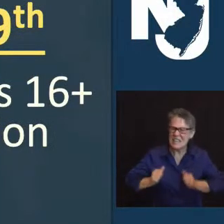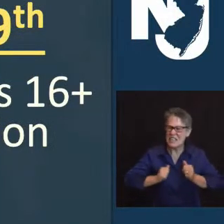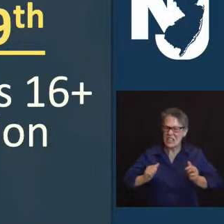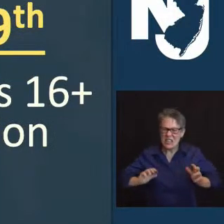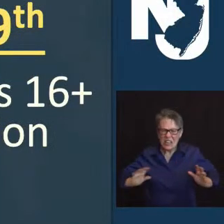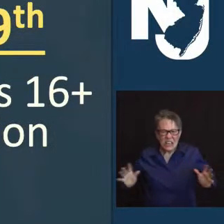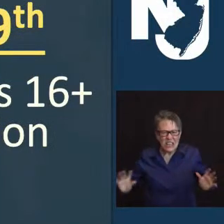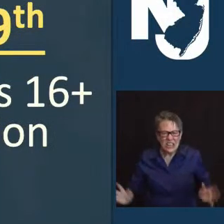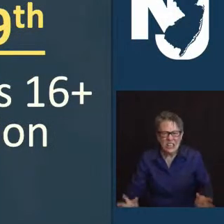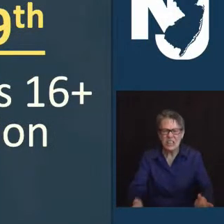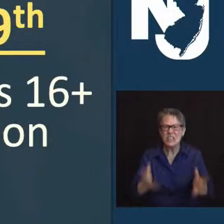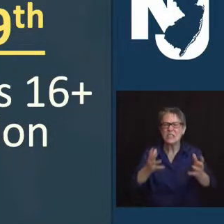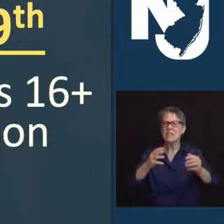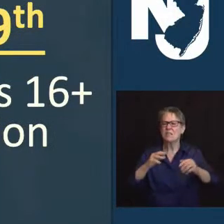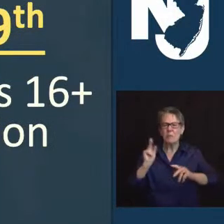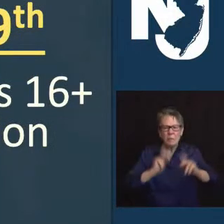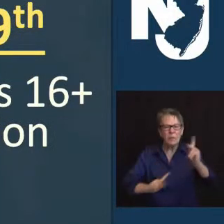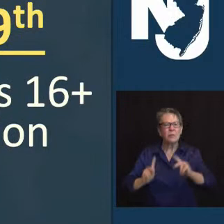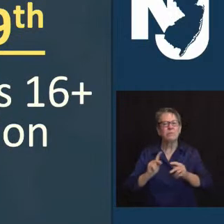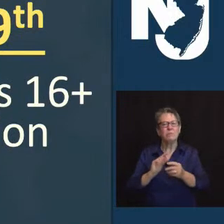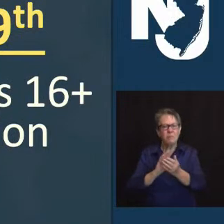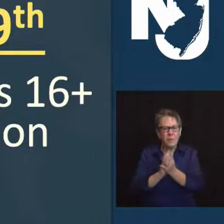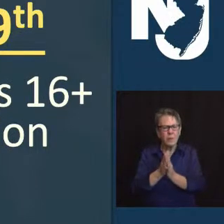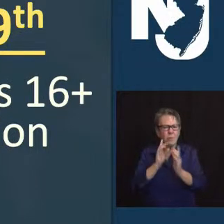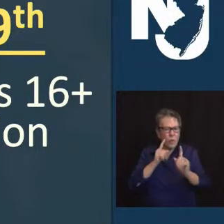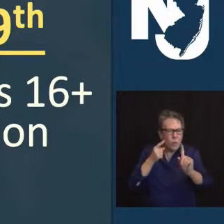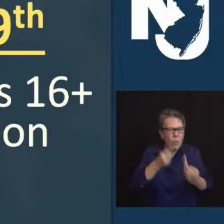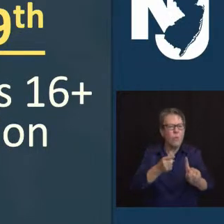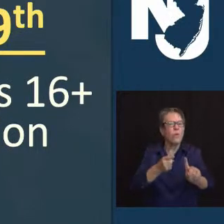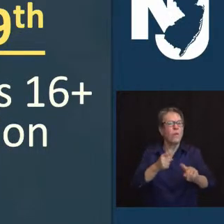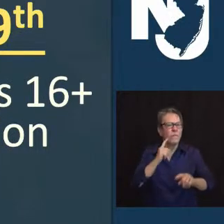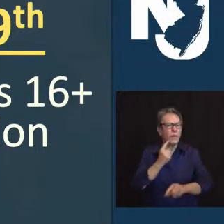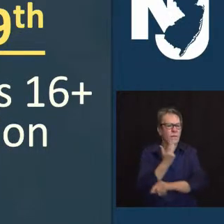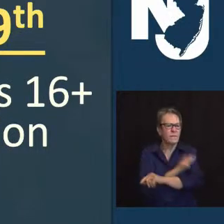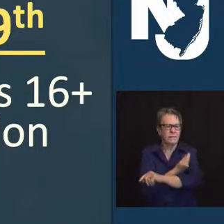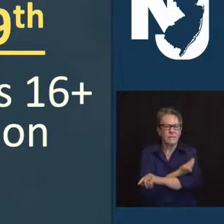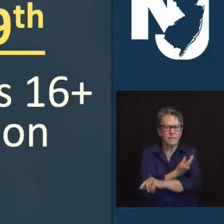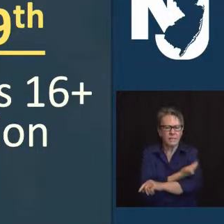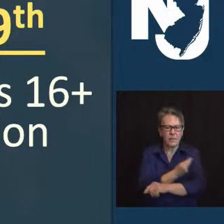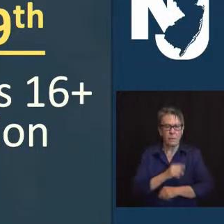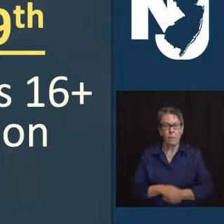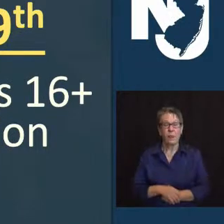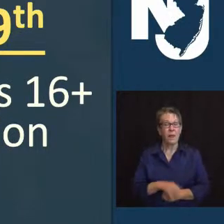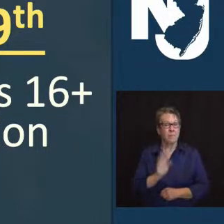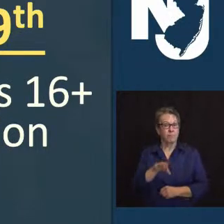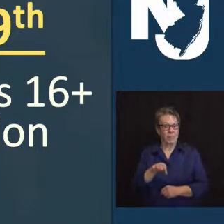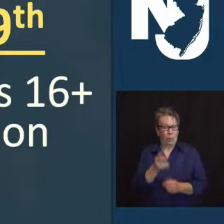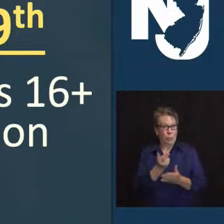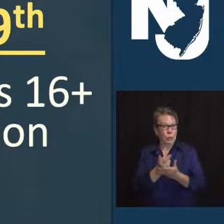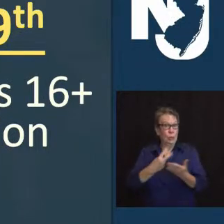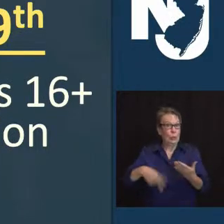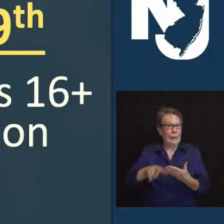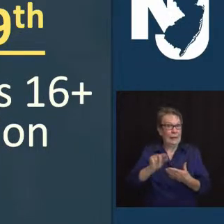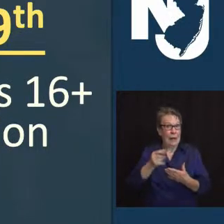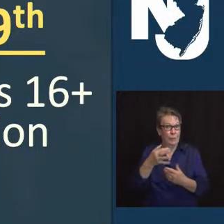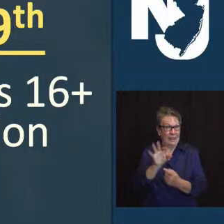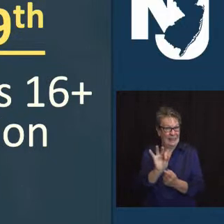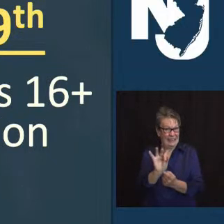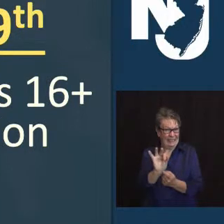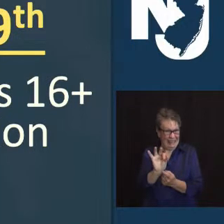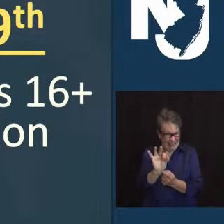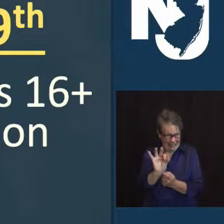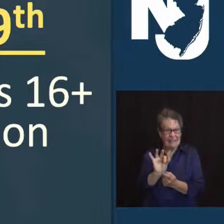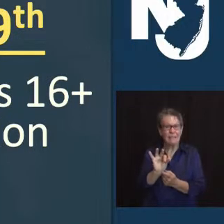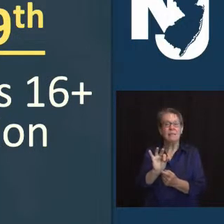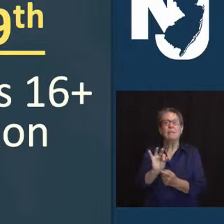so this is April 19th, all New Jerseyans age 16 and over will be eligible for vaccination. That's